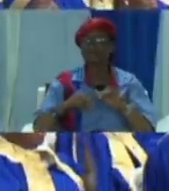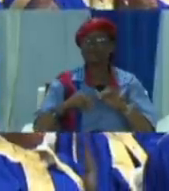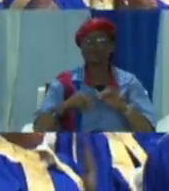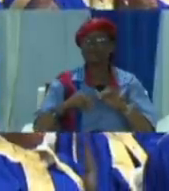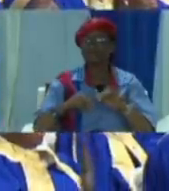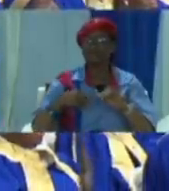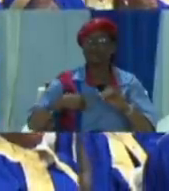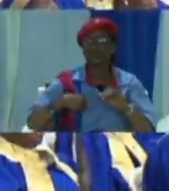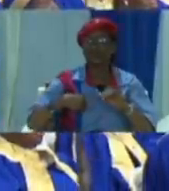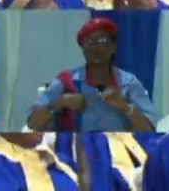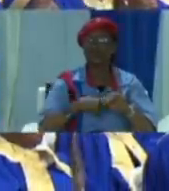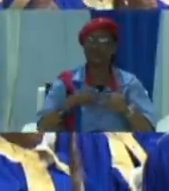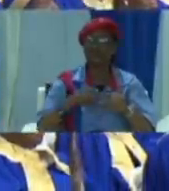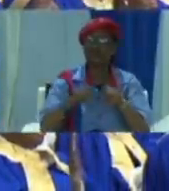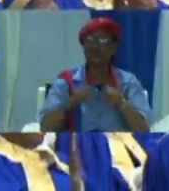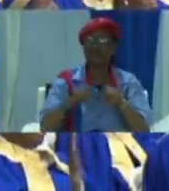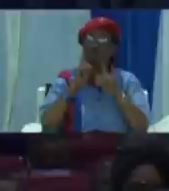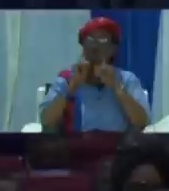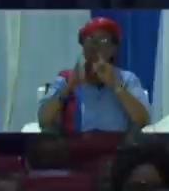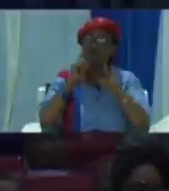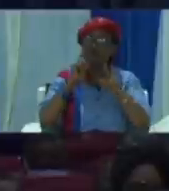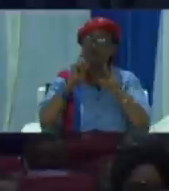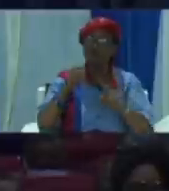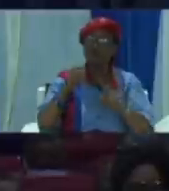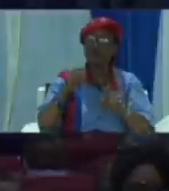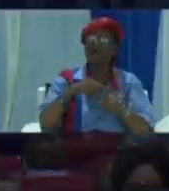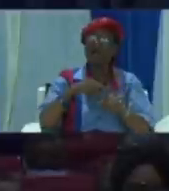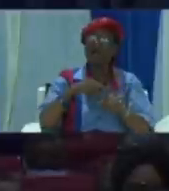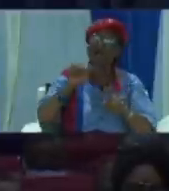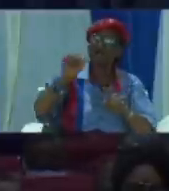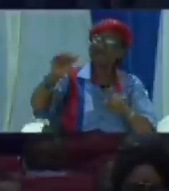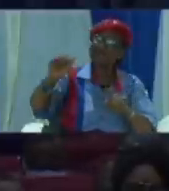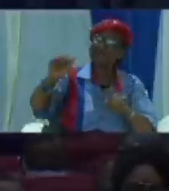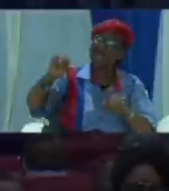also talking about ambition.